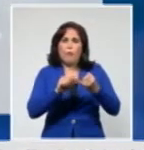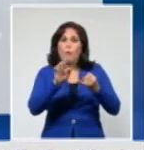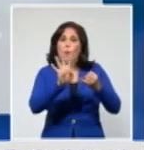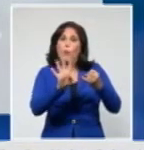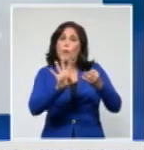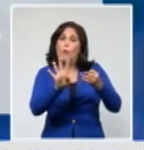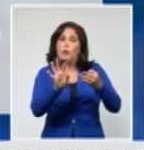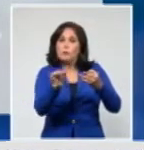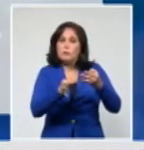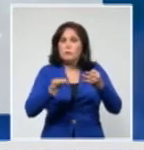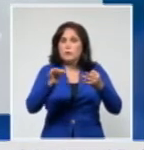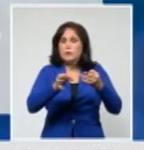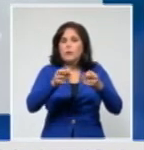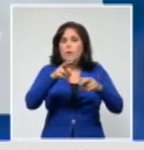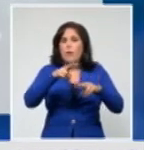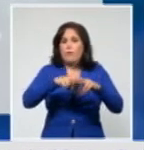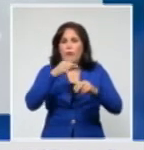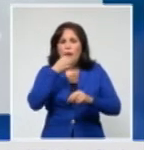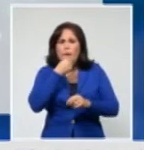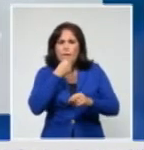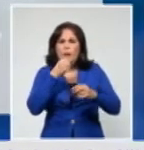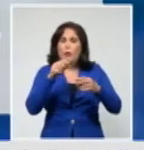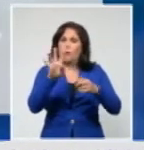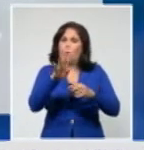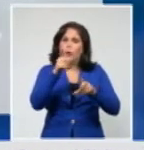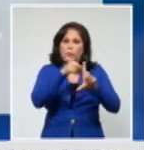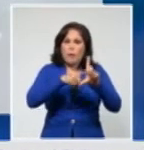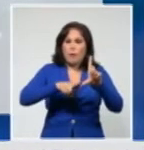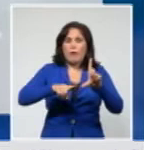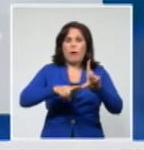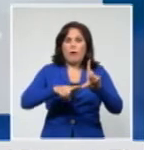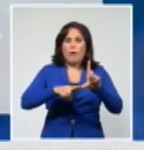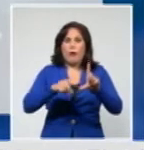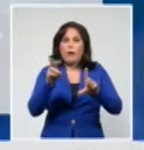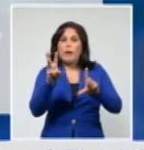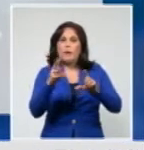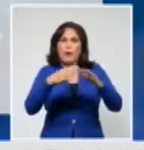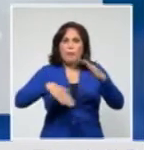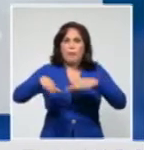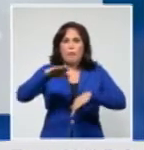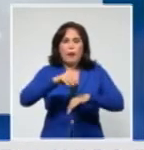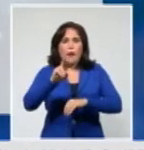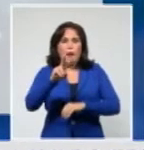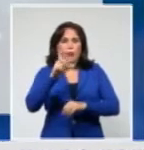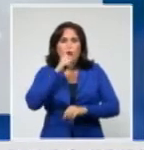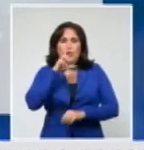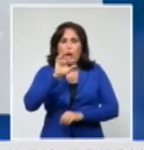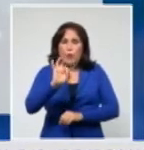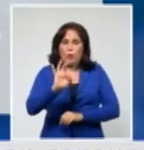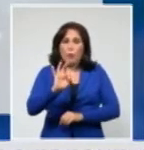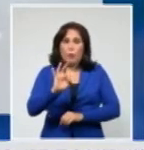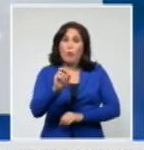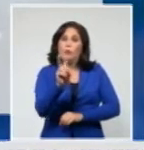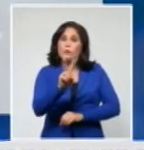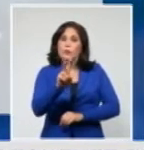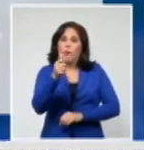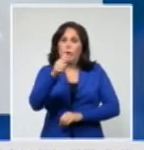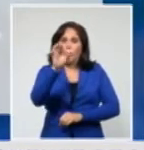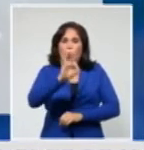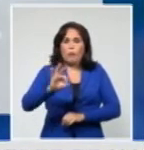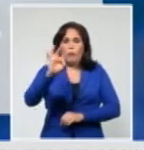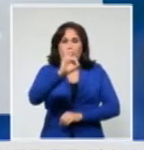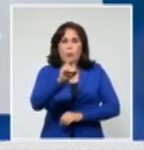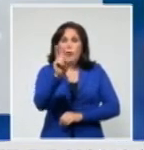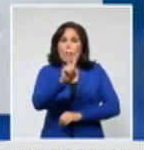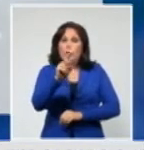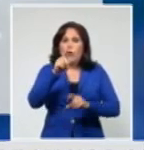and Regla with 4 each, Playa 3, Cerro 2, 10 de Octubre with